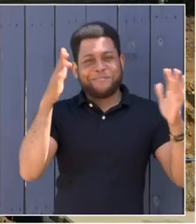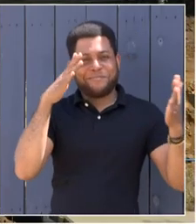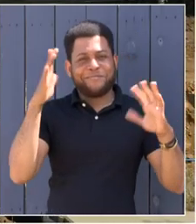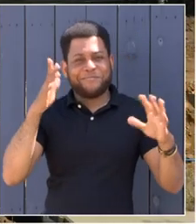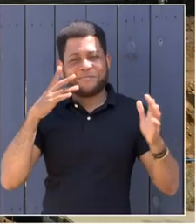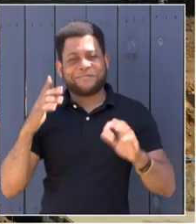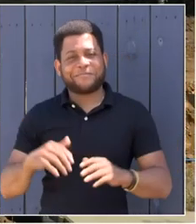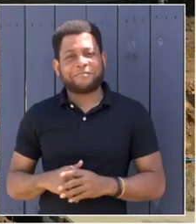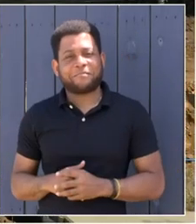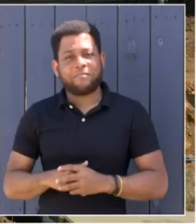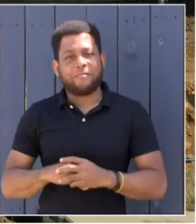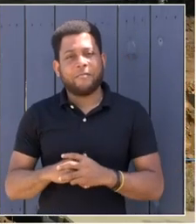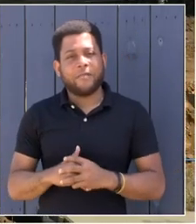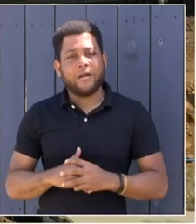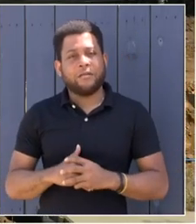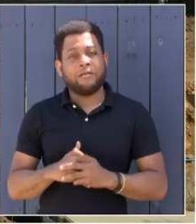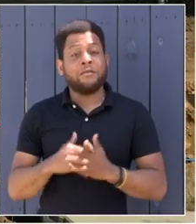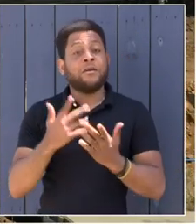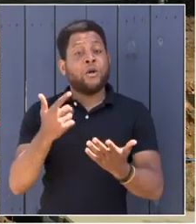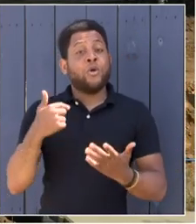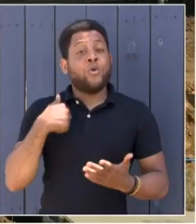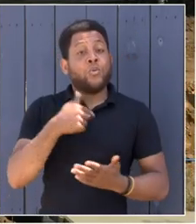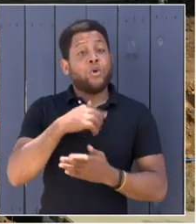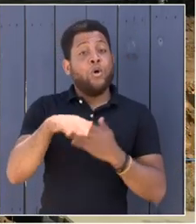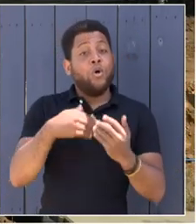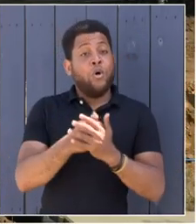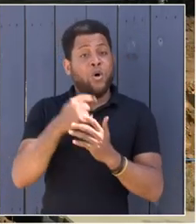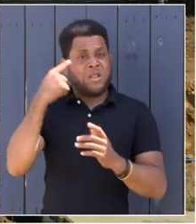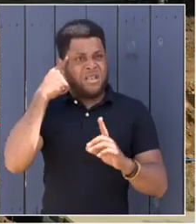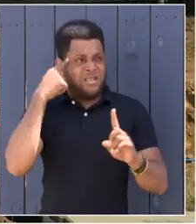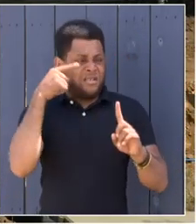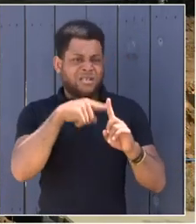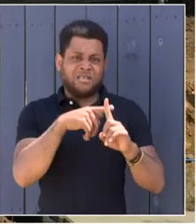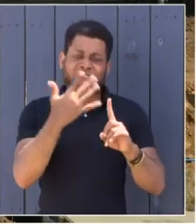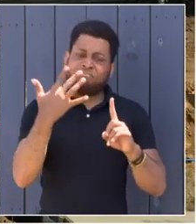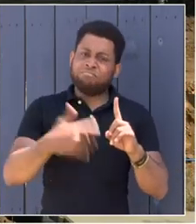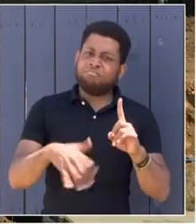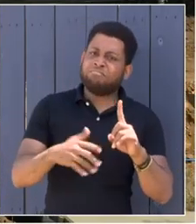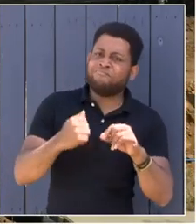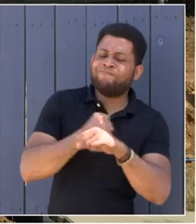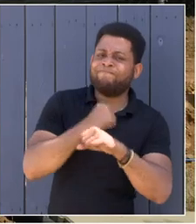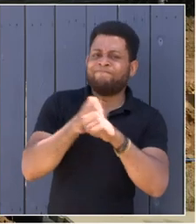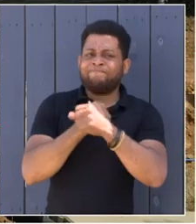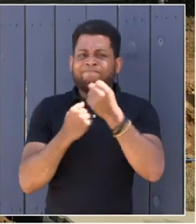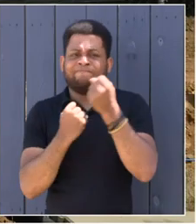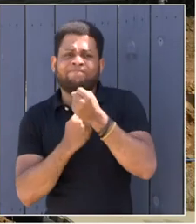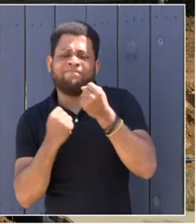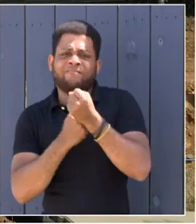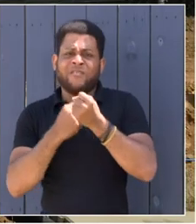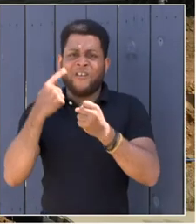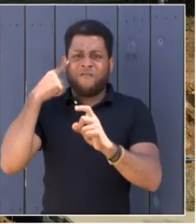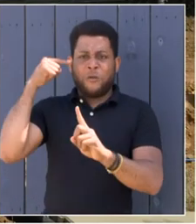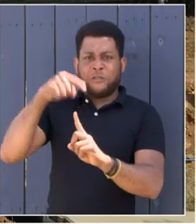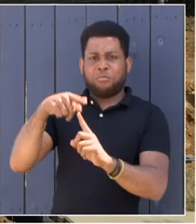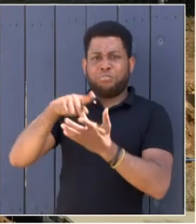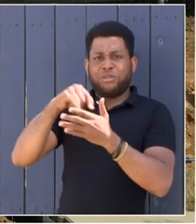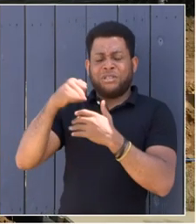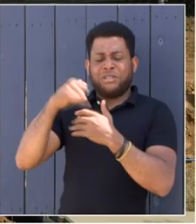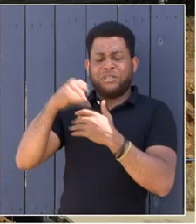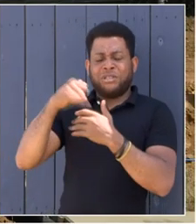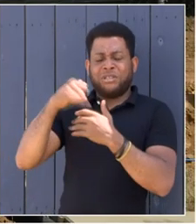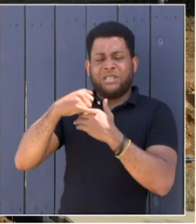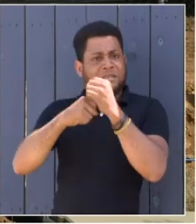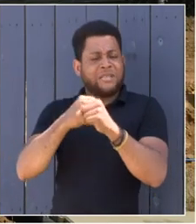I think you all know that he fought for this project for a number of years, over a number of different iterations, wearing a number of different